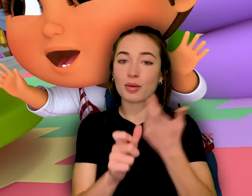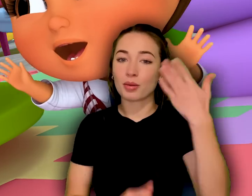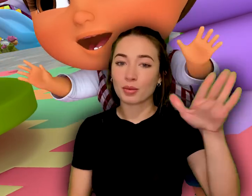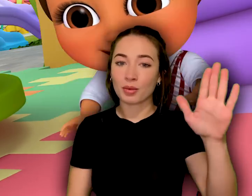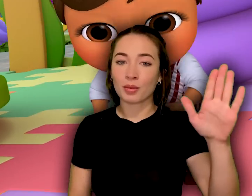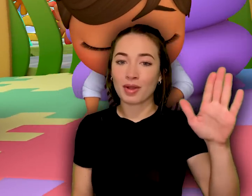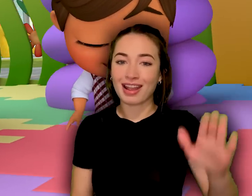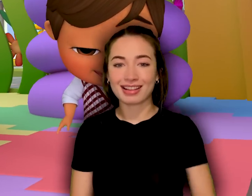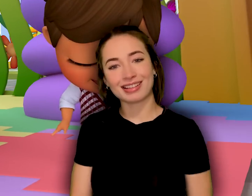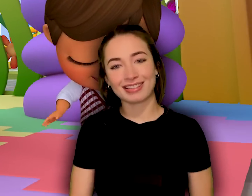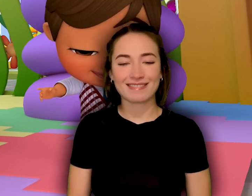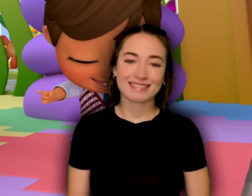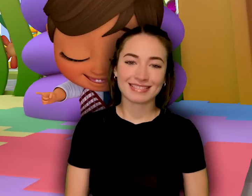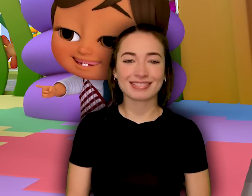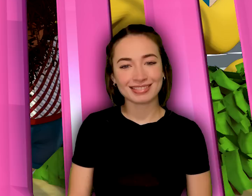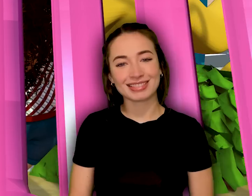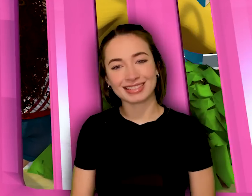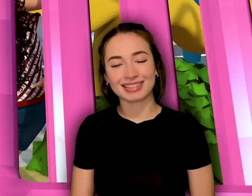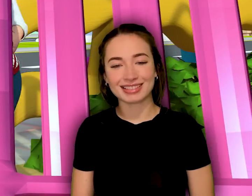run run run